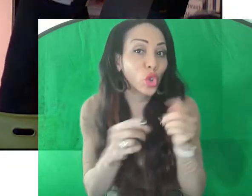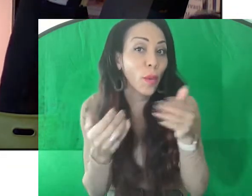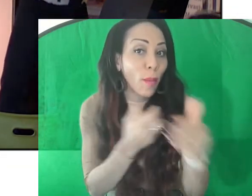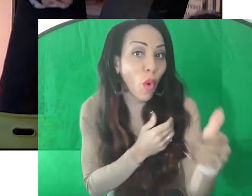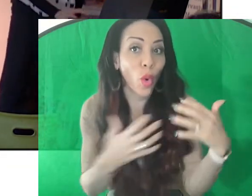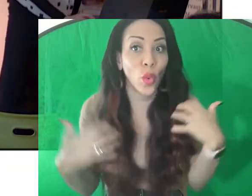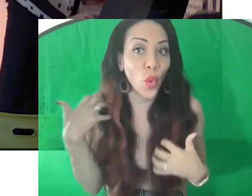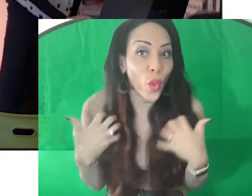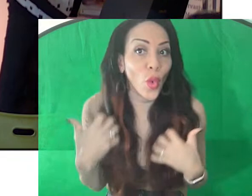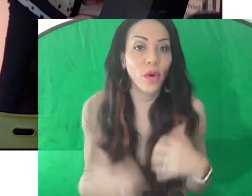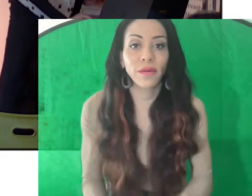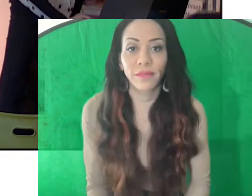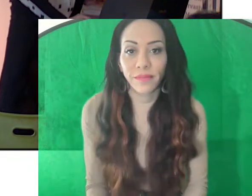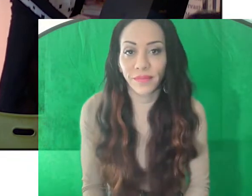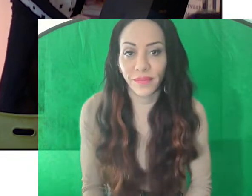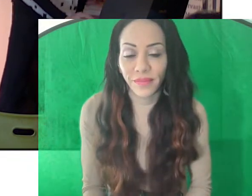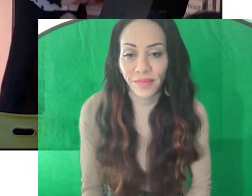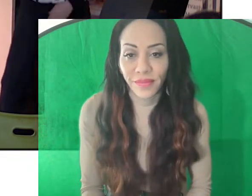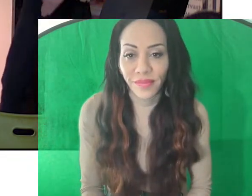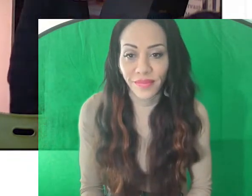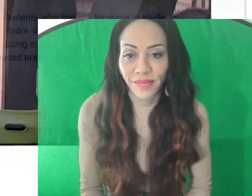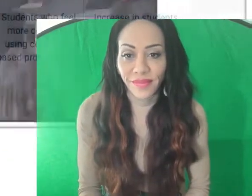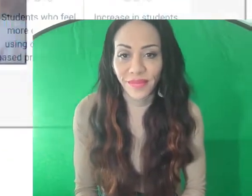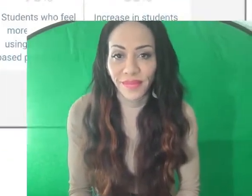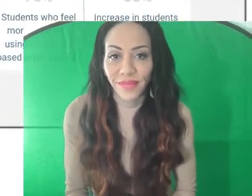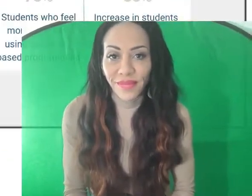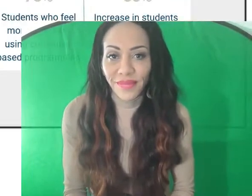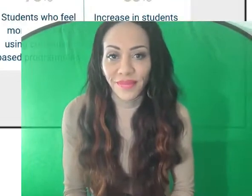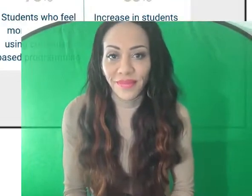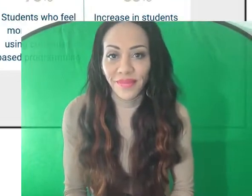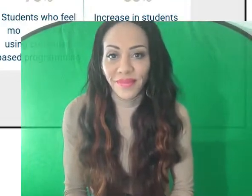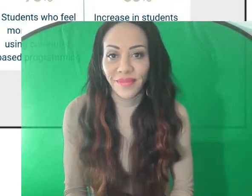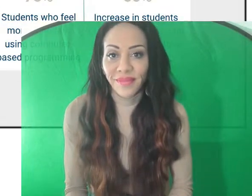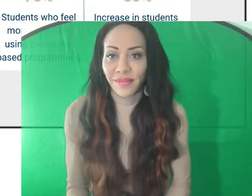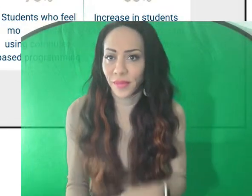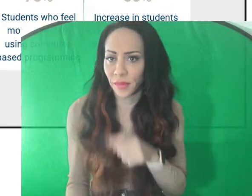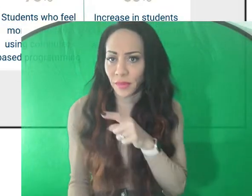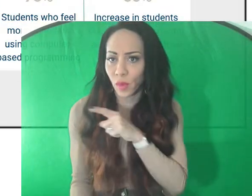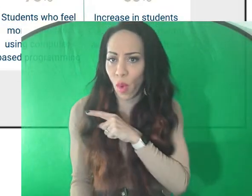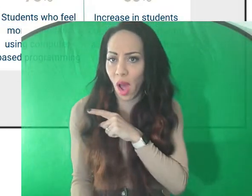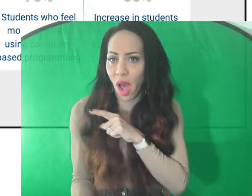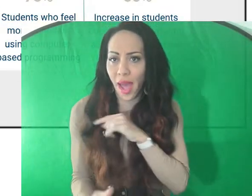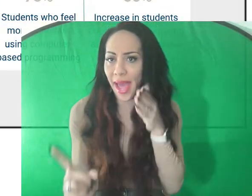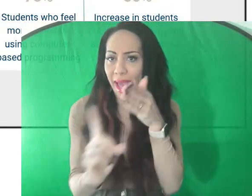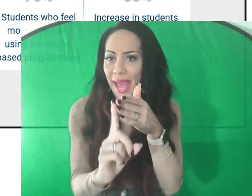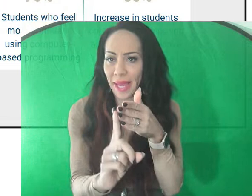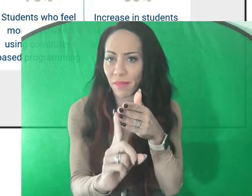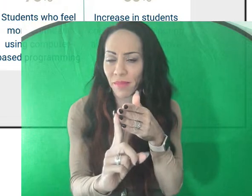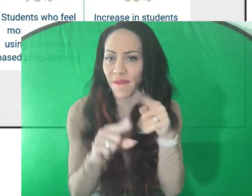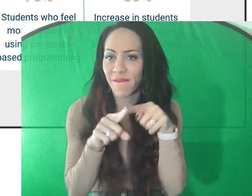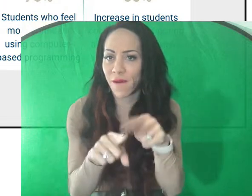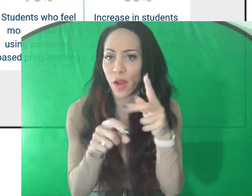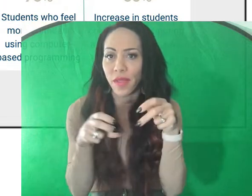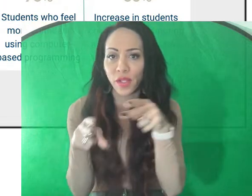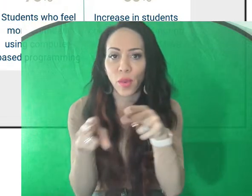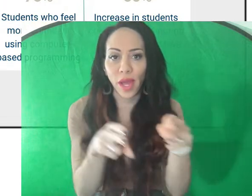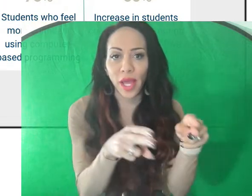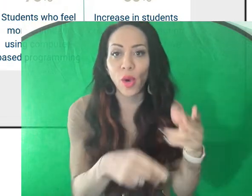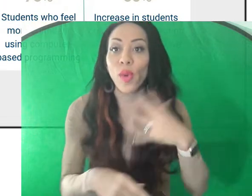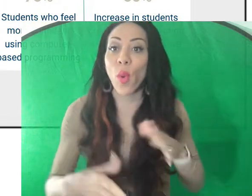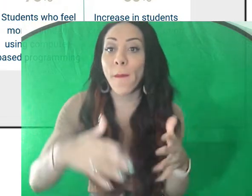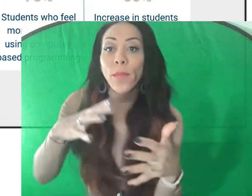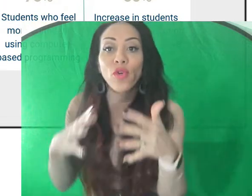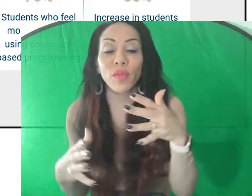So, yes, great. So, what are aims in doing this? We're using the movement of physical computing to inspire young female